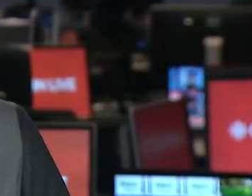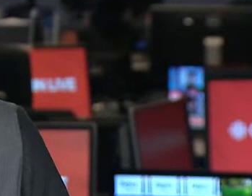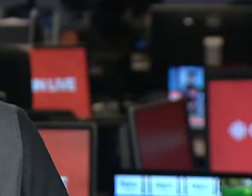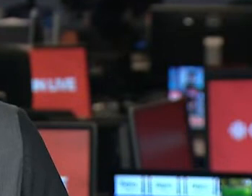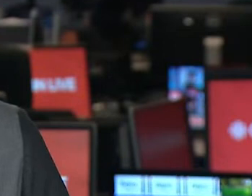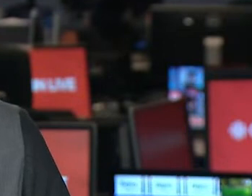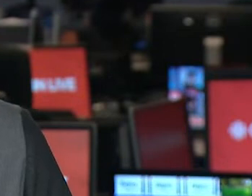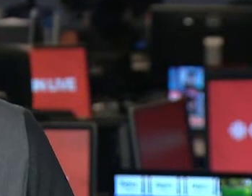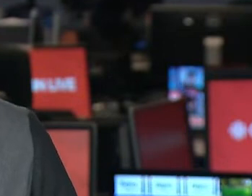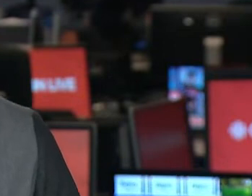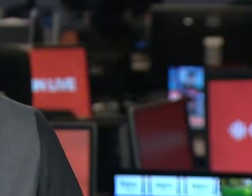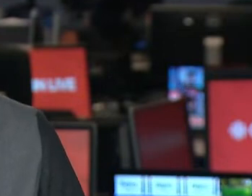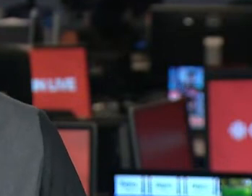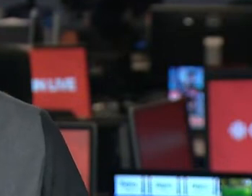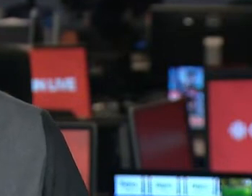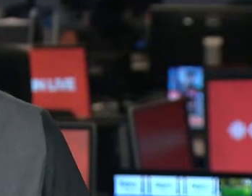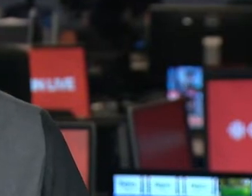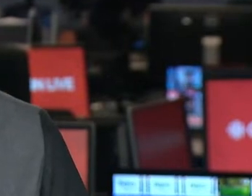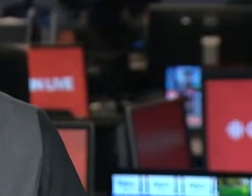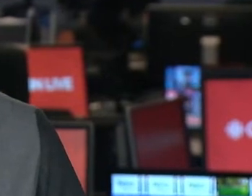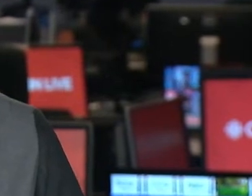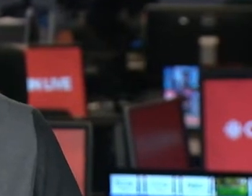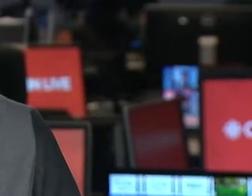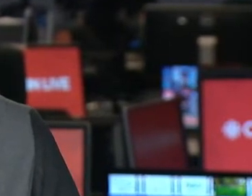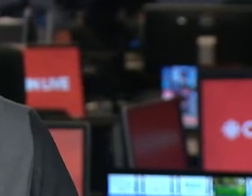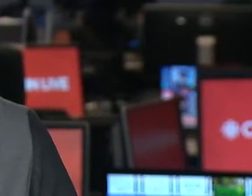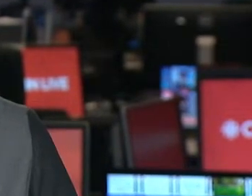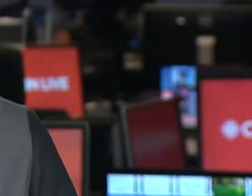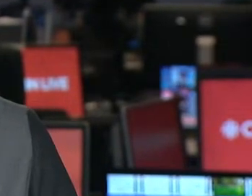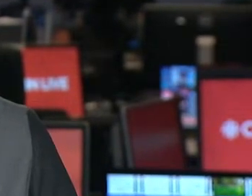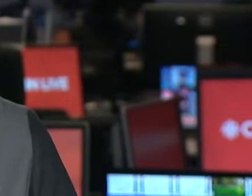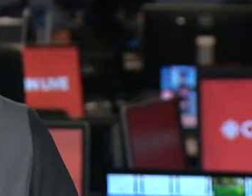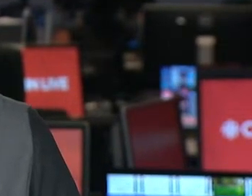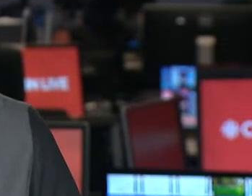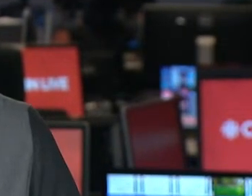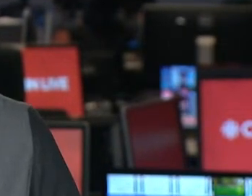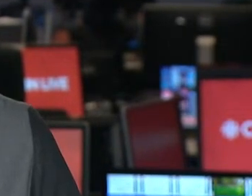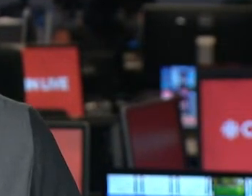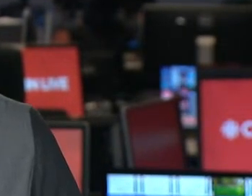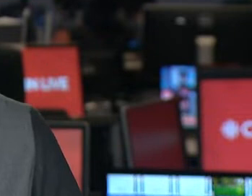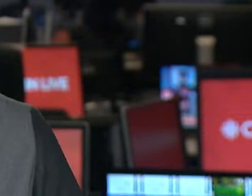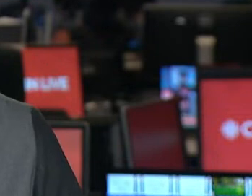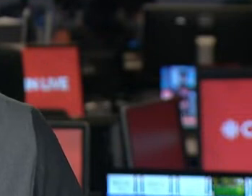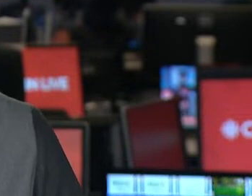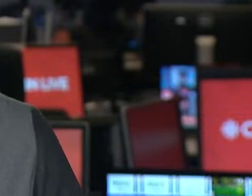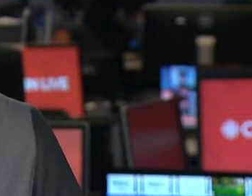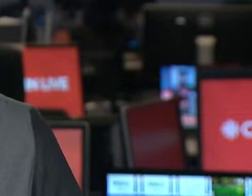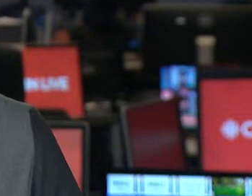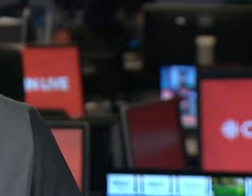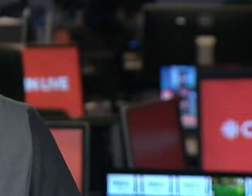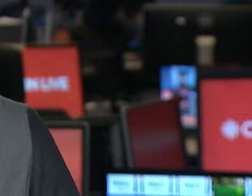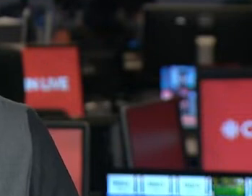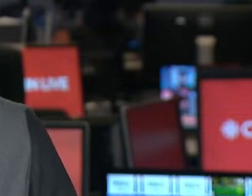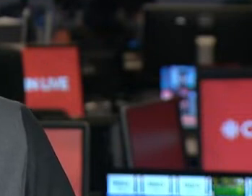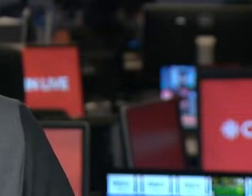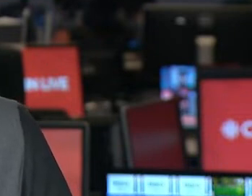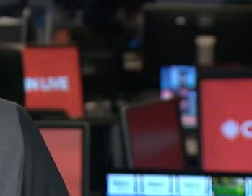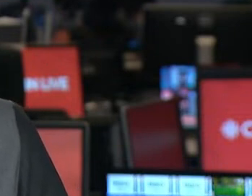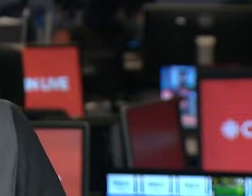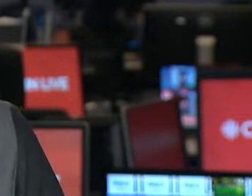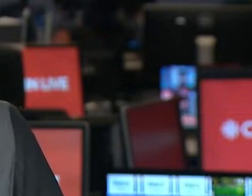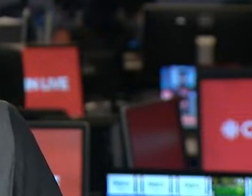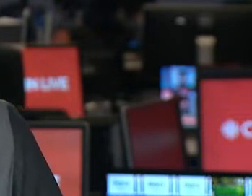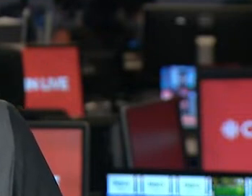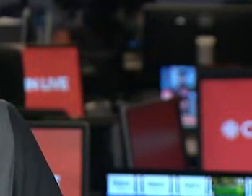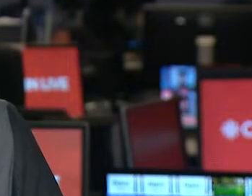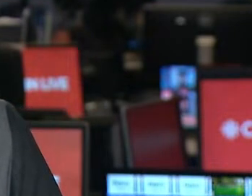the CBC Newsroom. The Public Health Agency of Canada there giving us modeling data as we look to